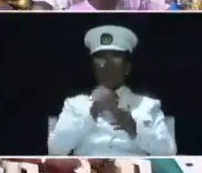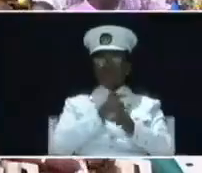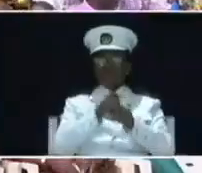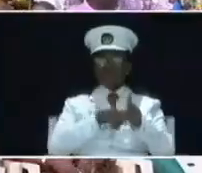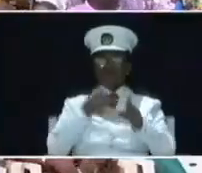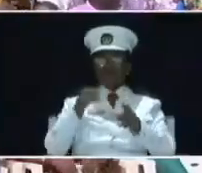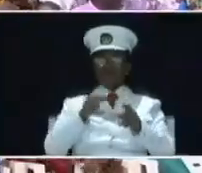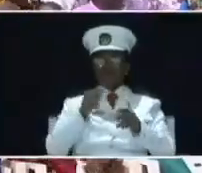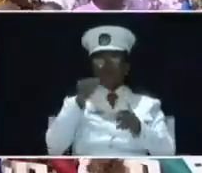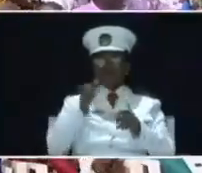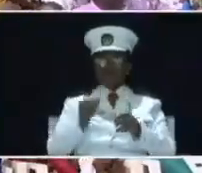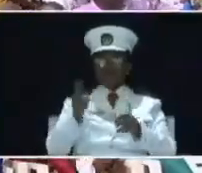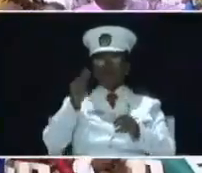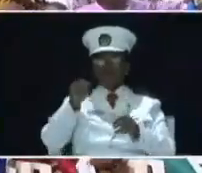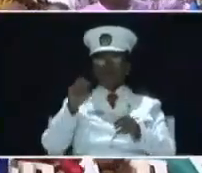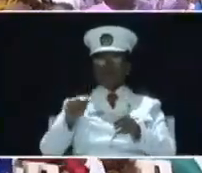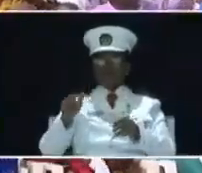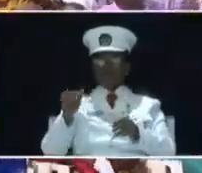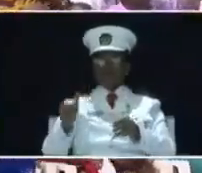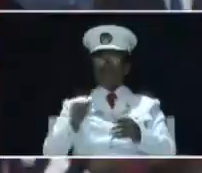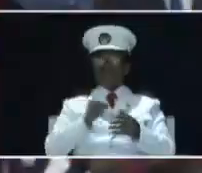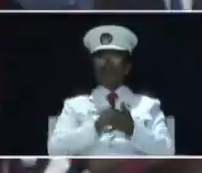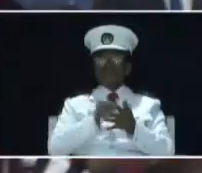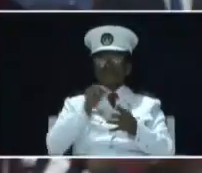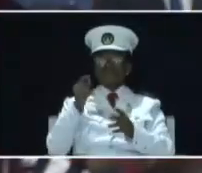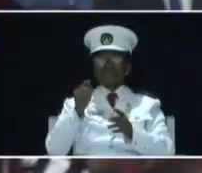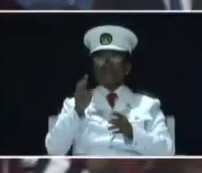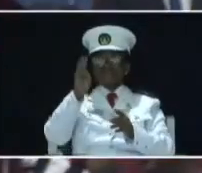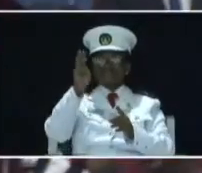May is the fifth month of the year.